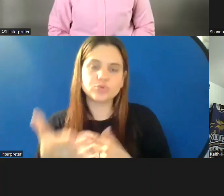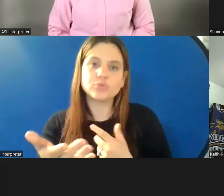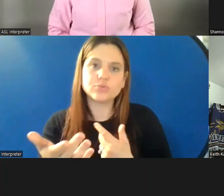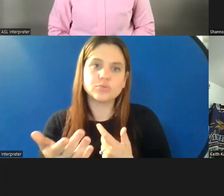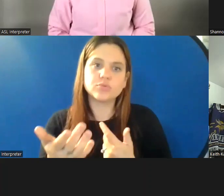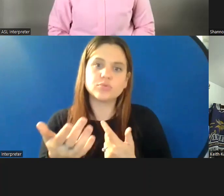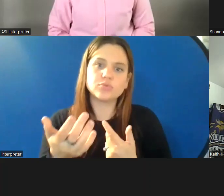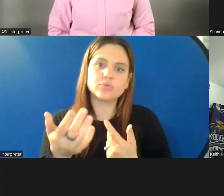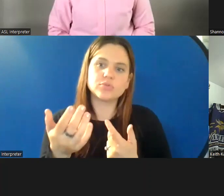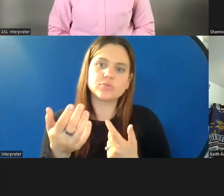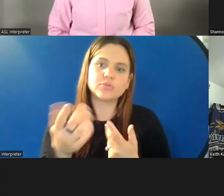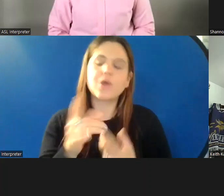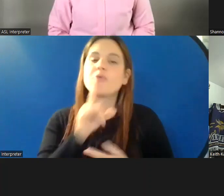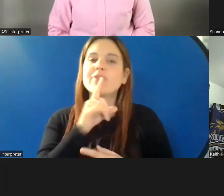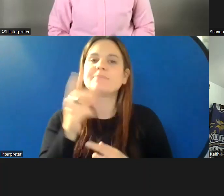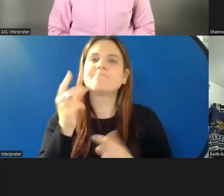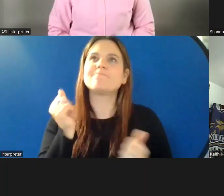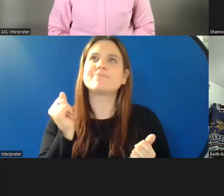you can